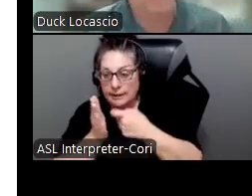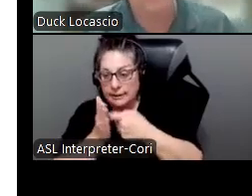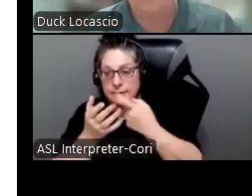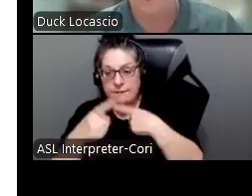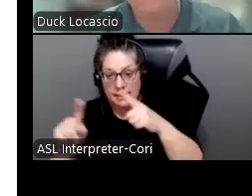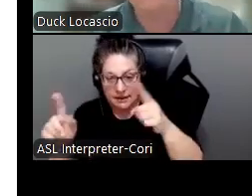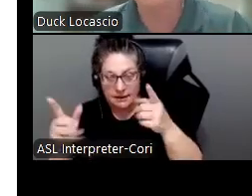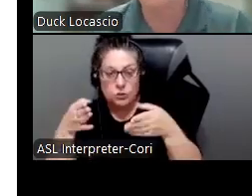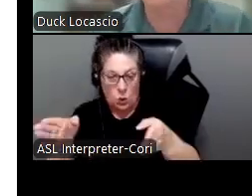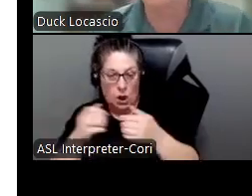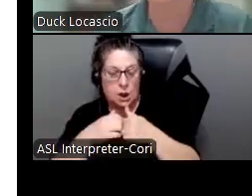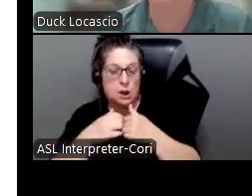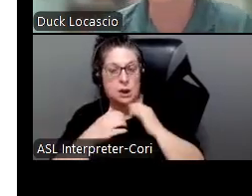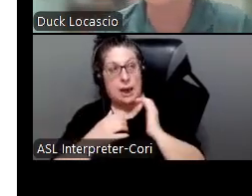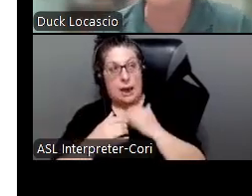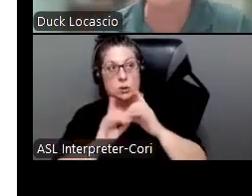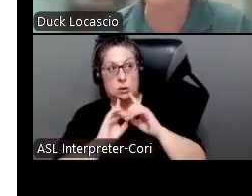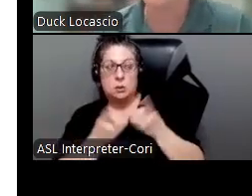The department,